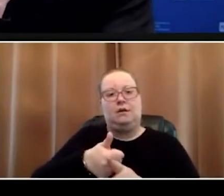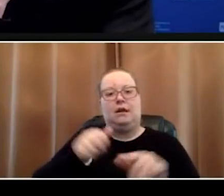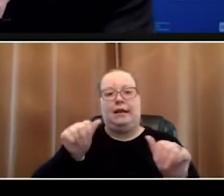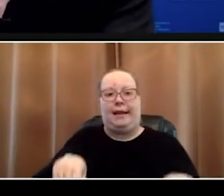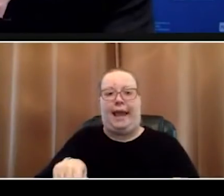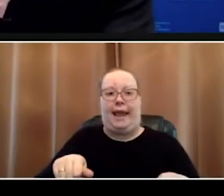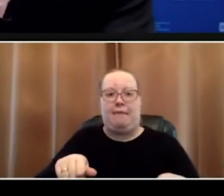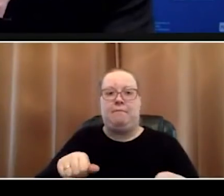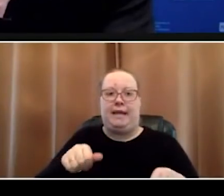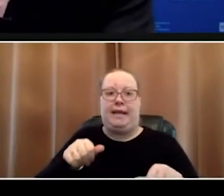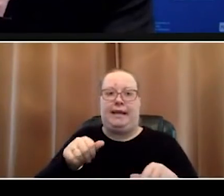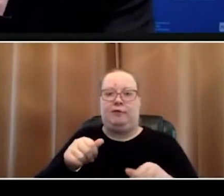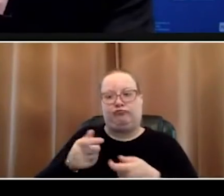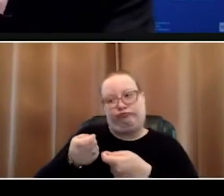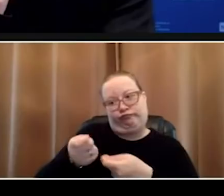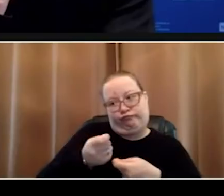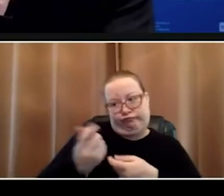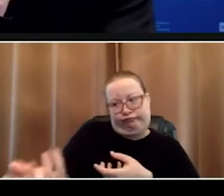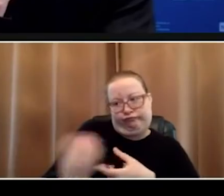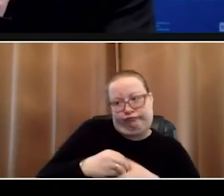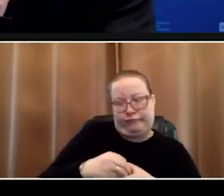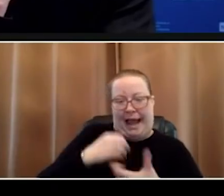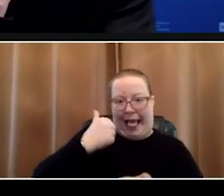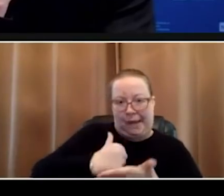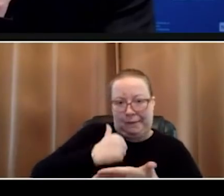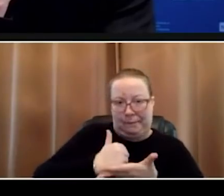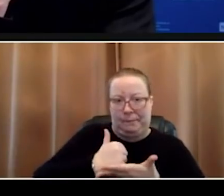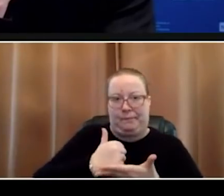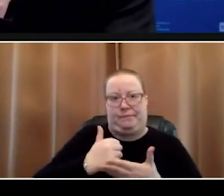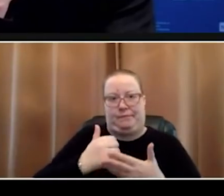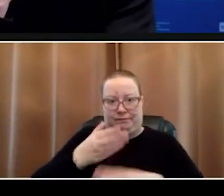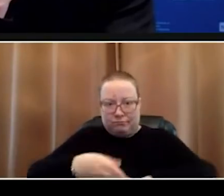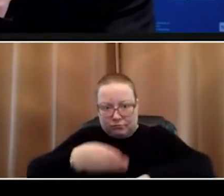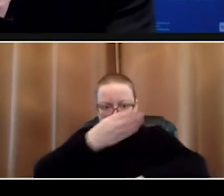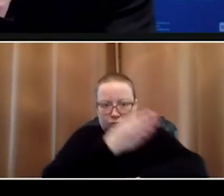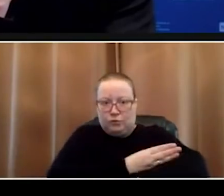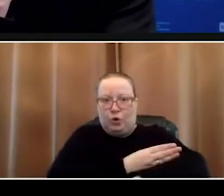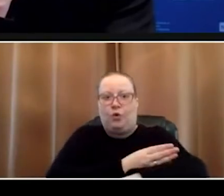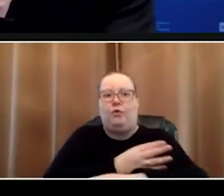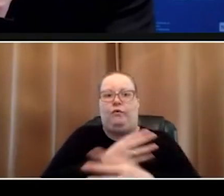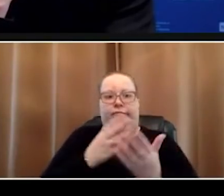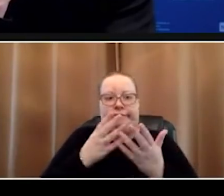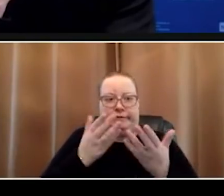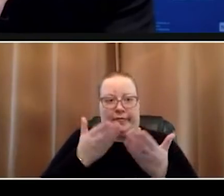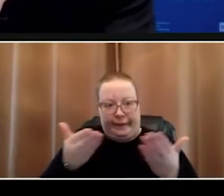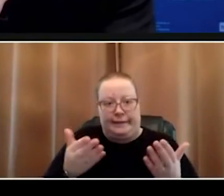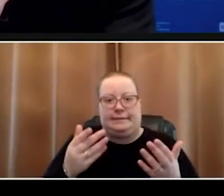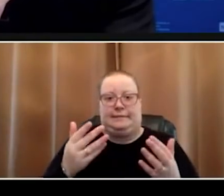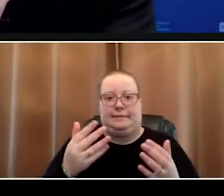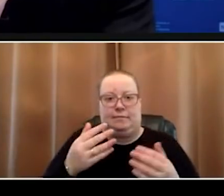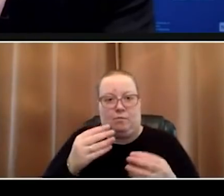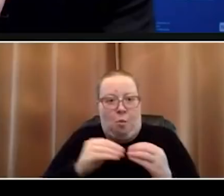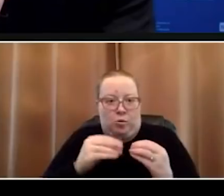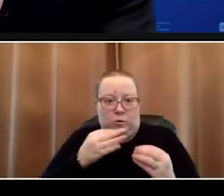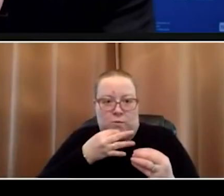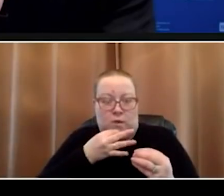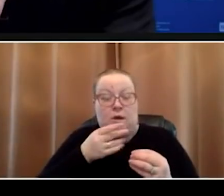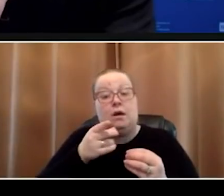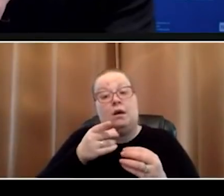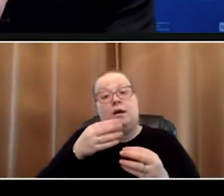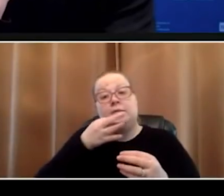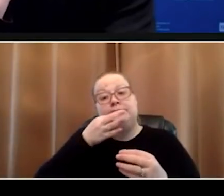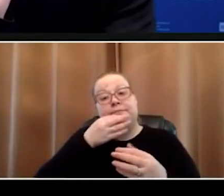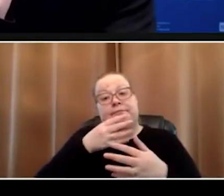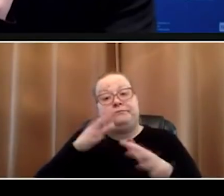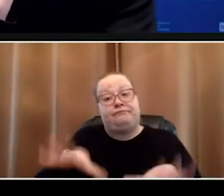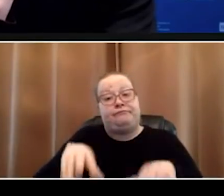enlisted to help make things better sooner. The incoming administration has set a goal